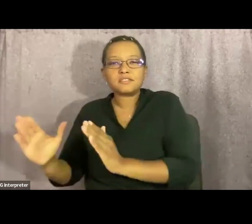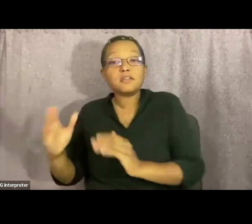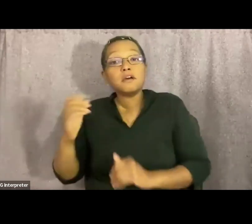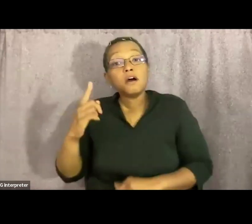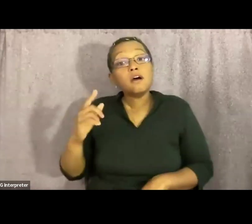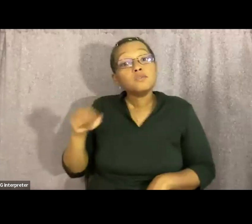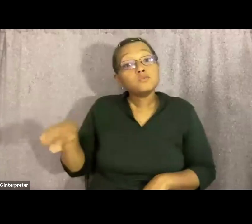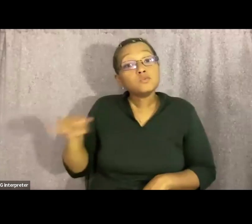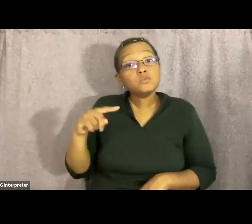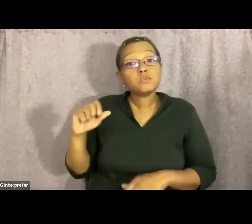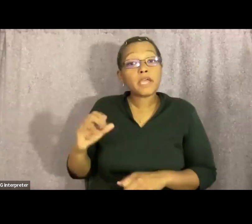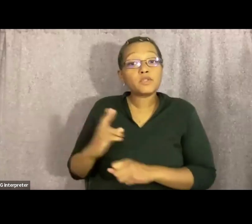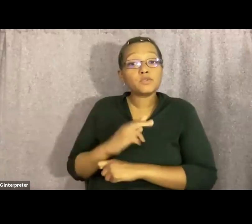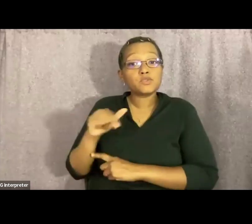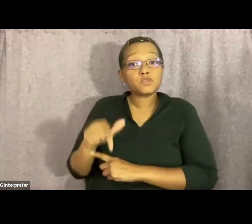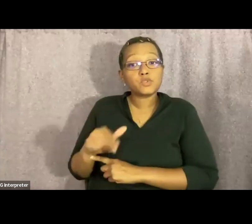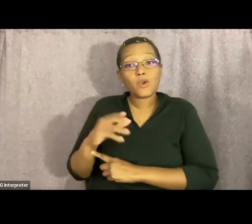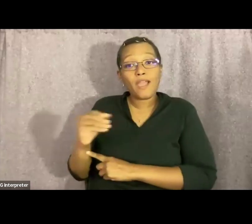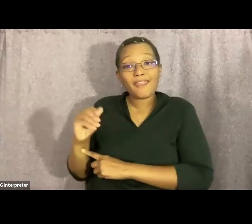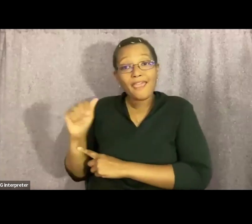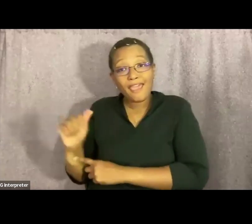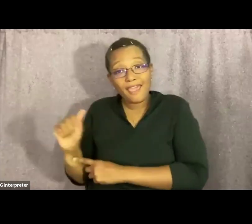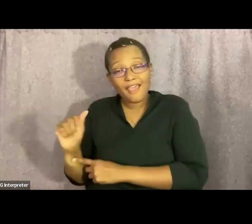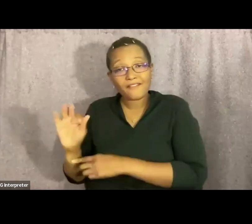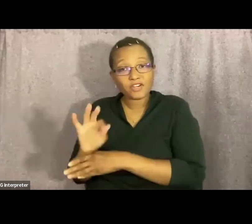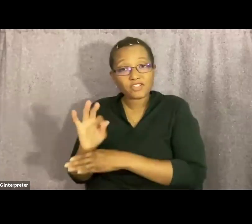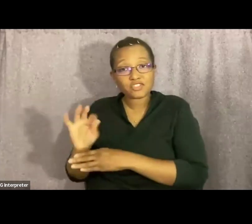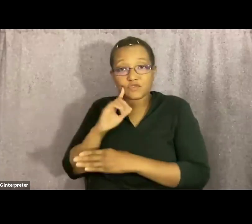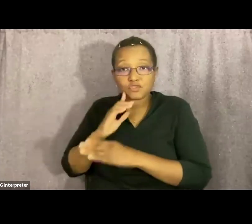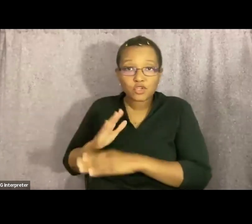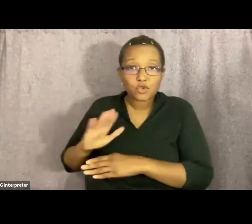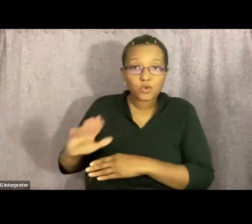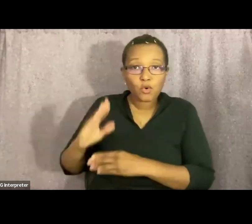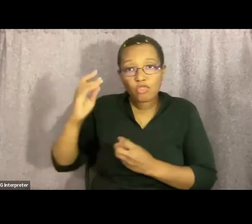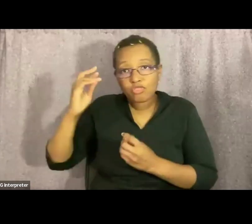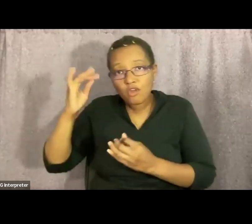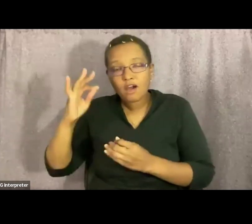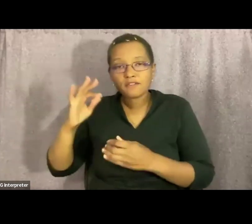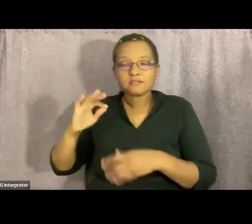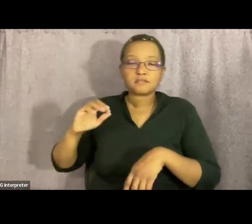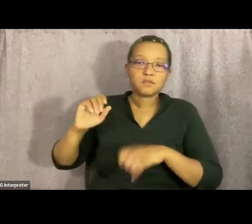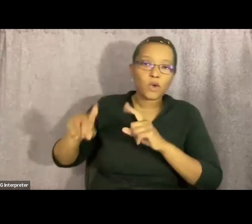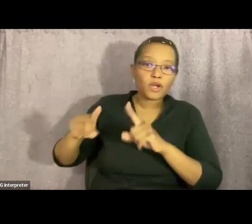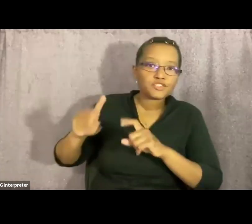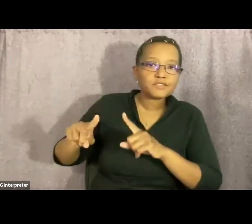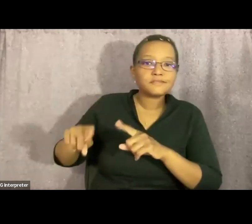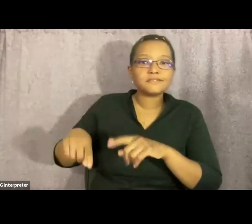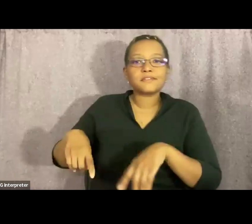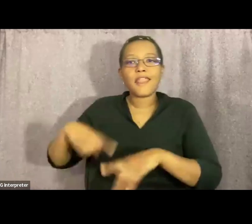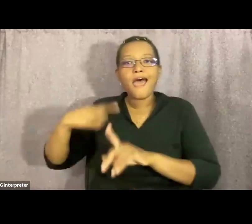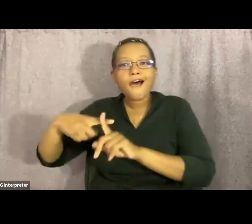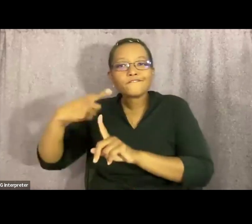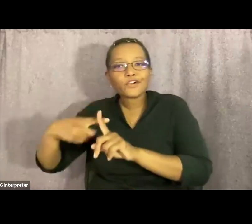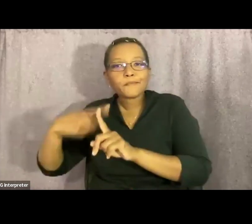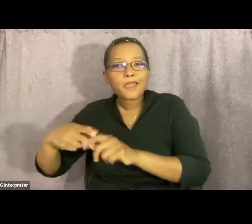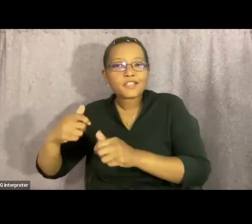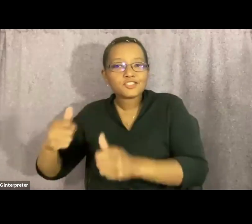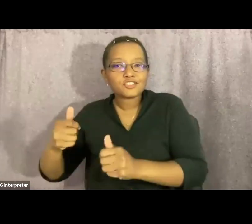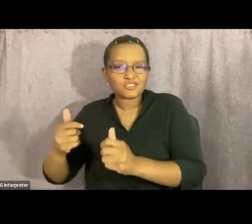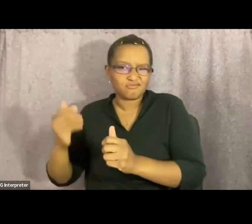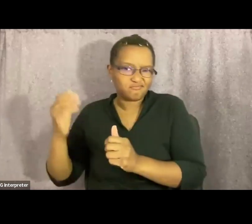function to share your thoughts, questions, and affirmations throughout the program. Our